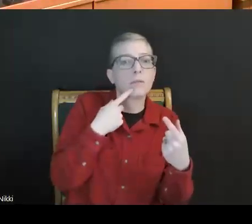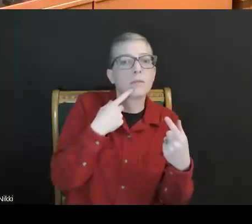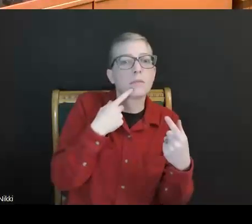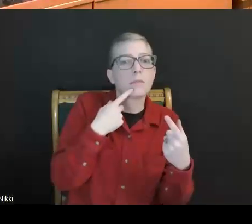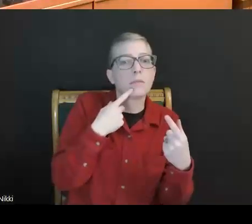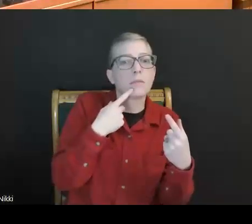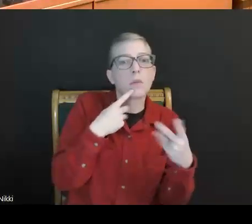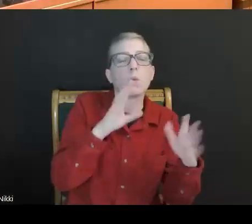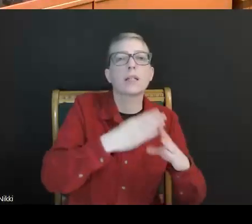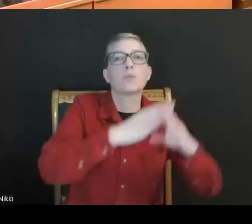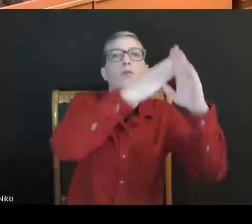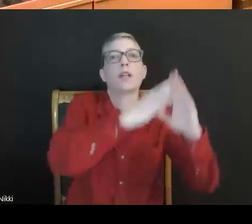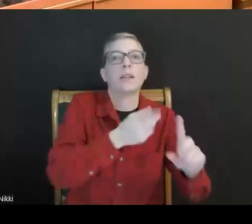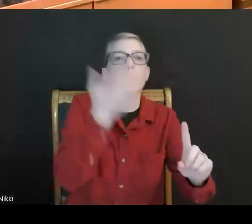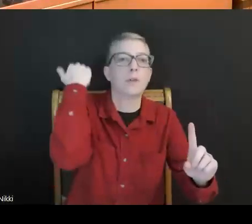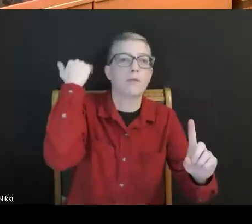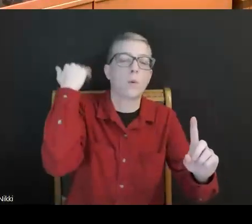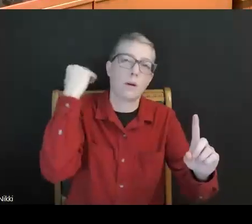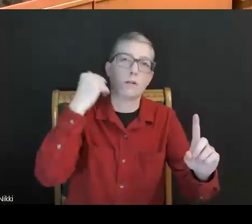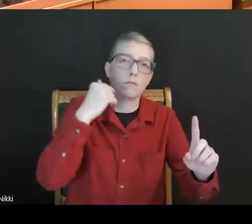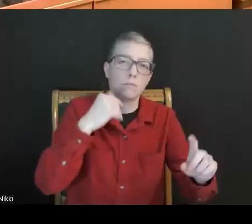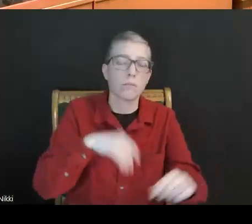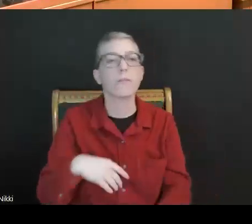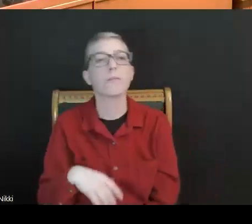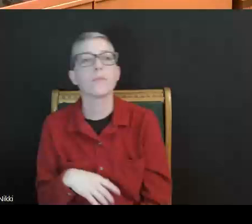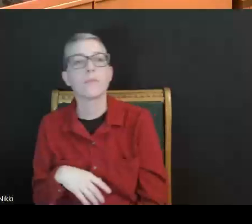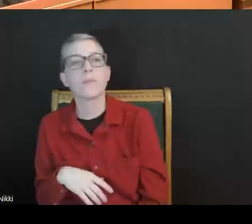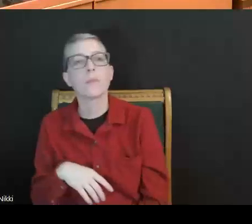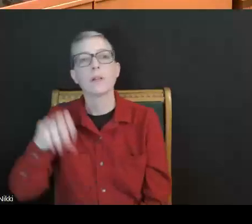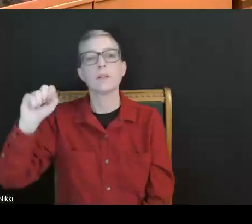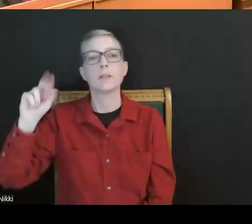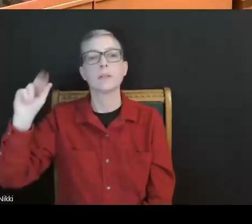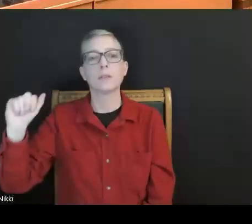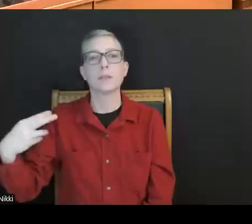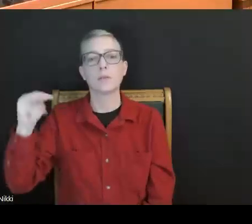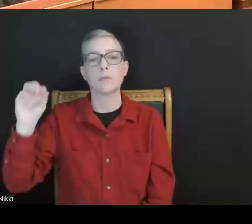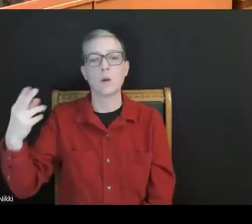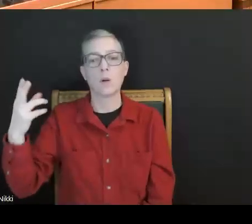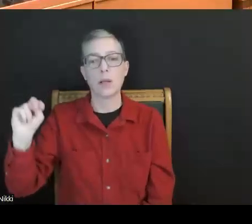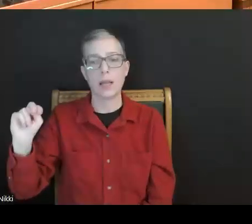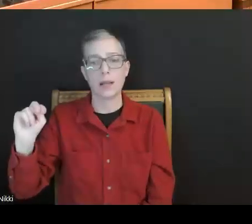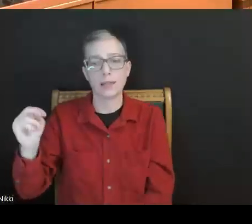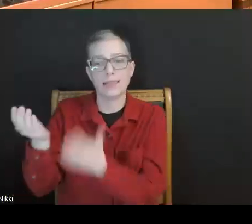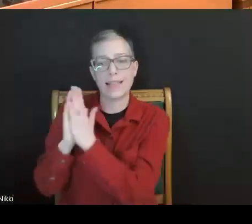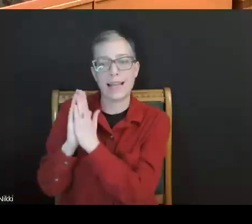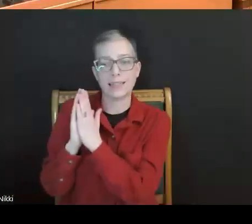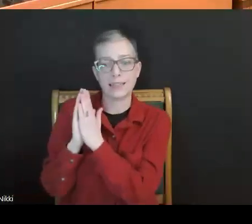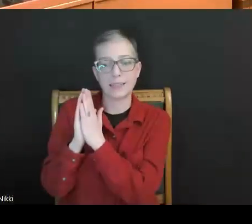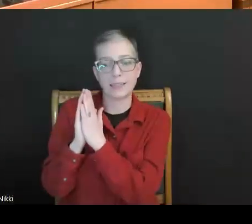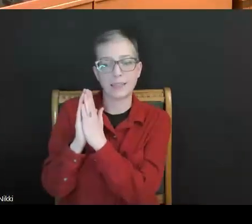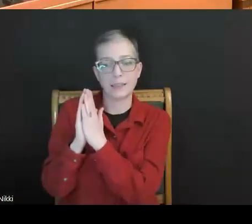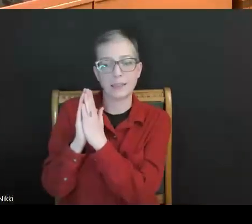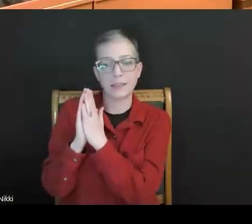ongoing communication will be essential here. Sarah Mohan from our ACT team has asked, she appreciated the